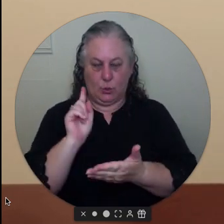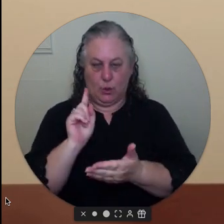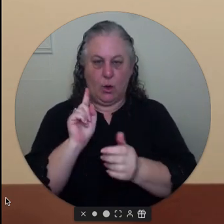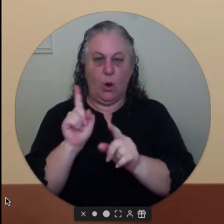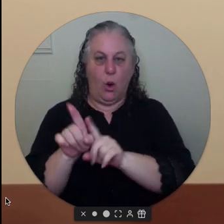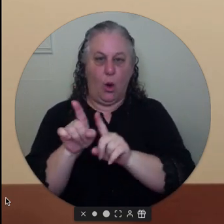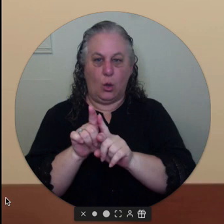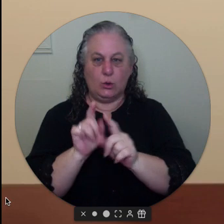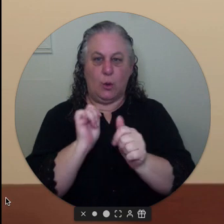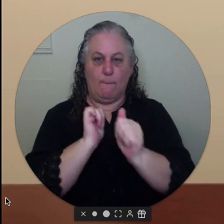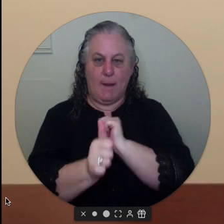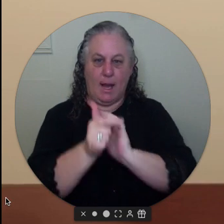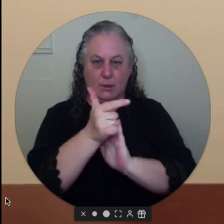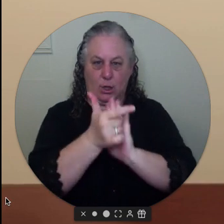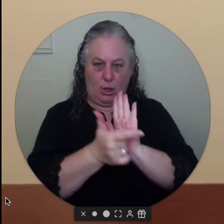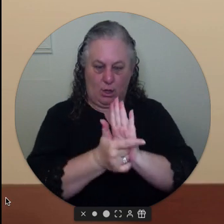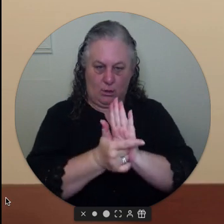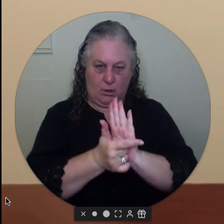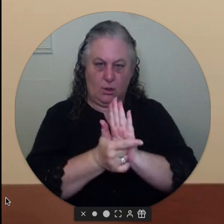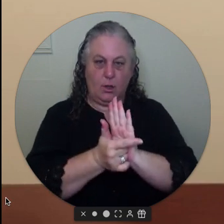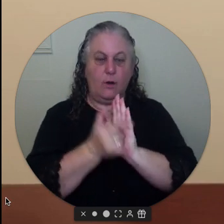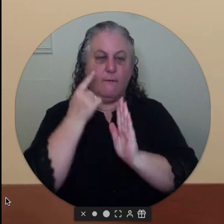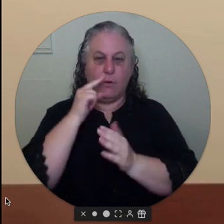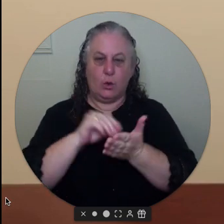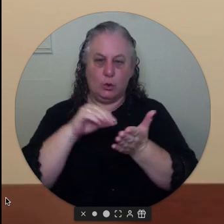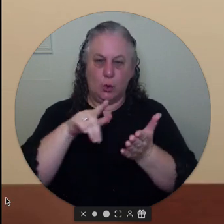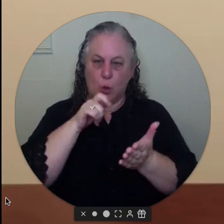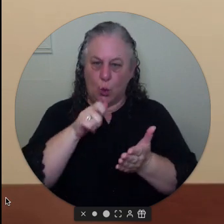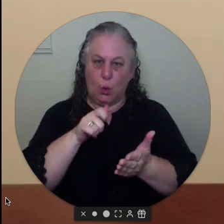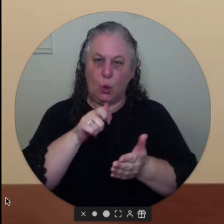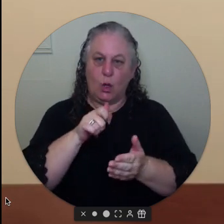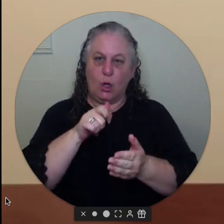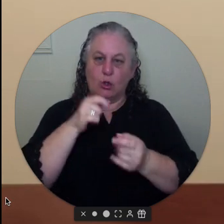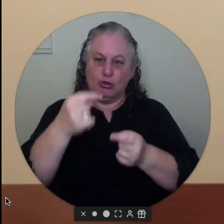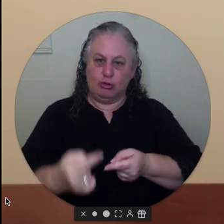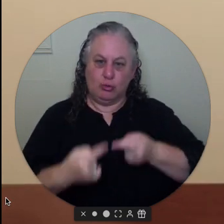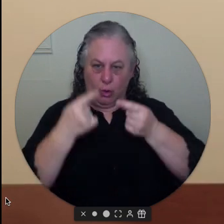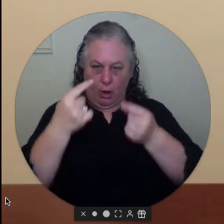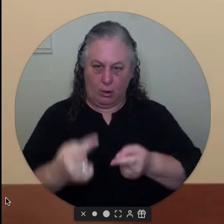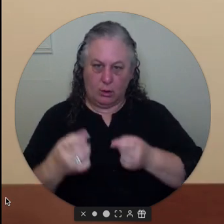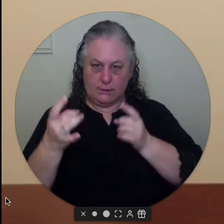passed some legislation in regarding to students who struggled significantly last year